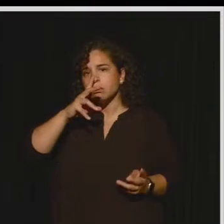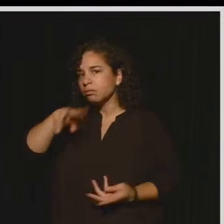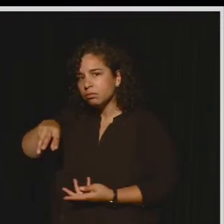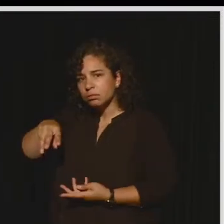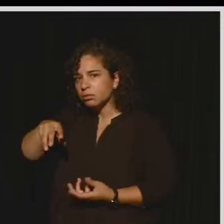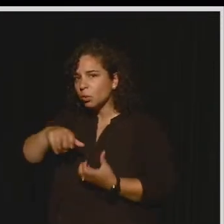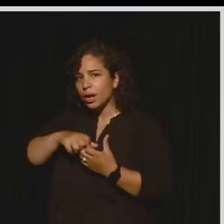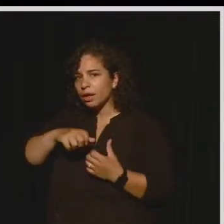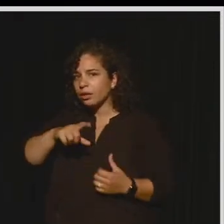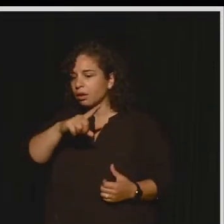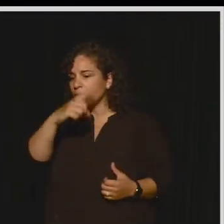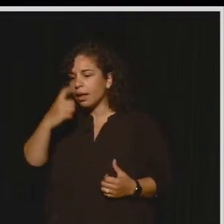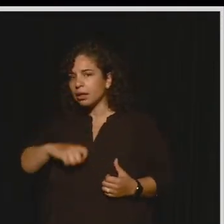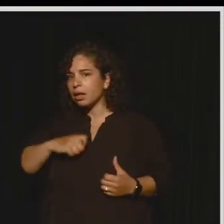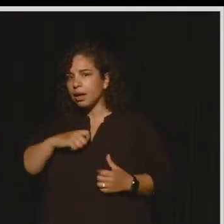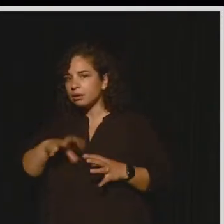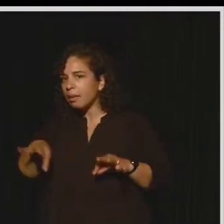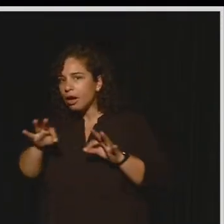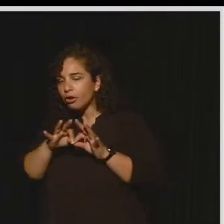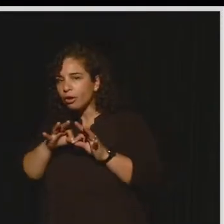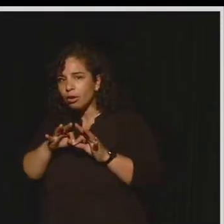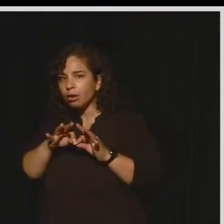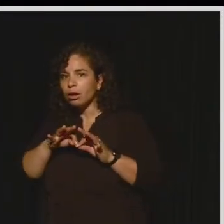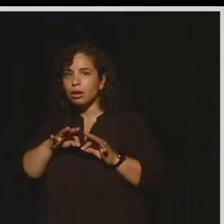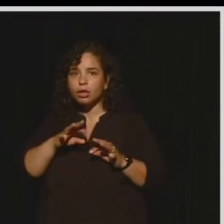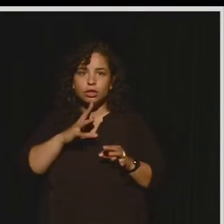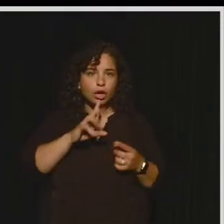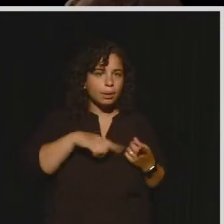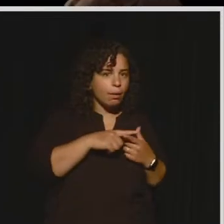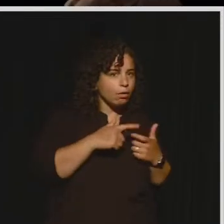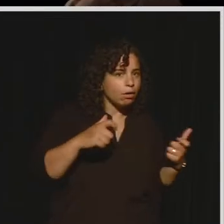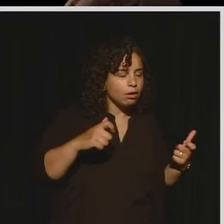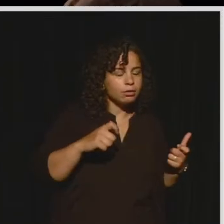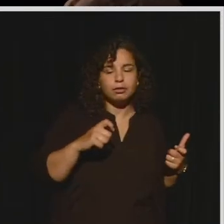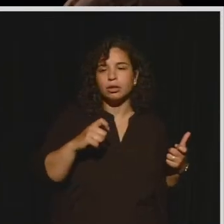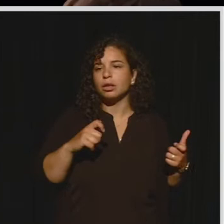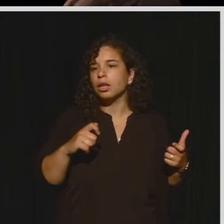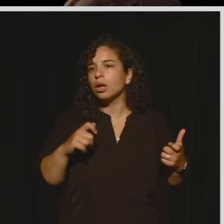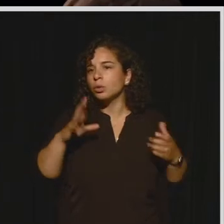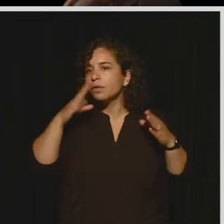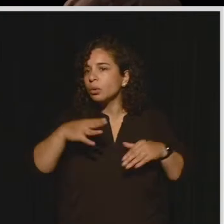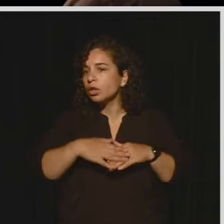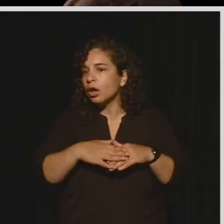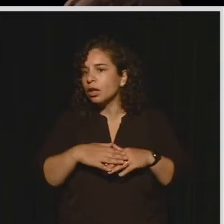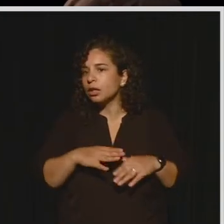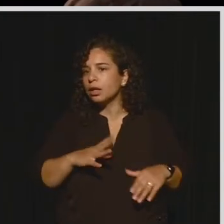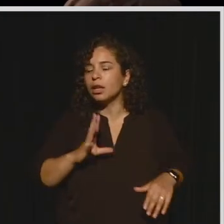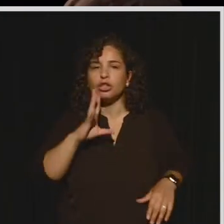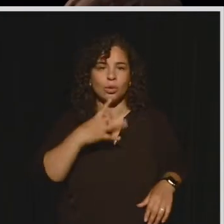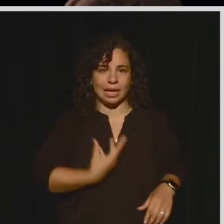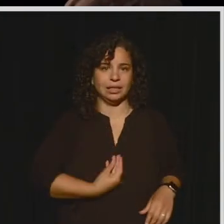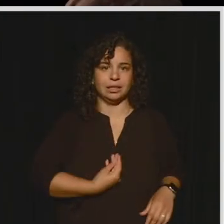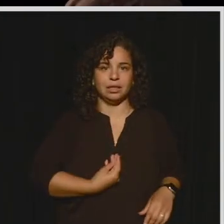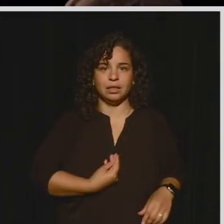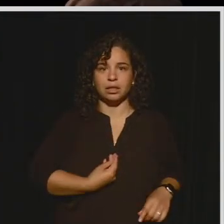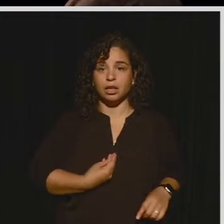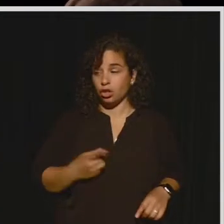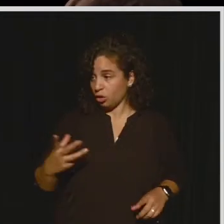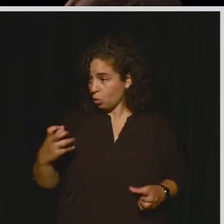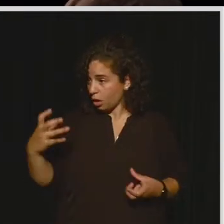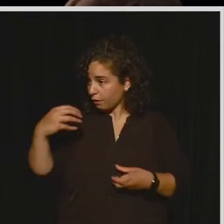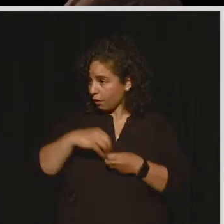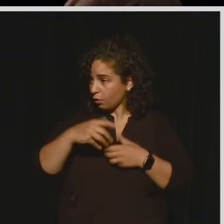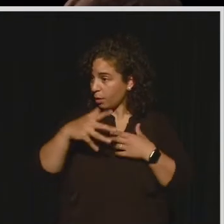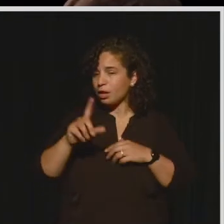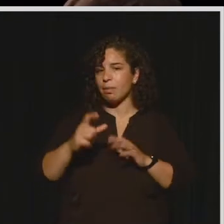around people of color, was actually around transgender, when they forced the issue around the Thames Pledge. When they said, if you're going to be in this parade, you need to sign this